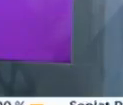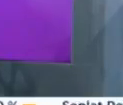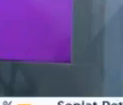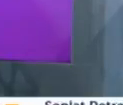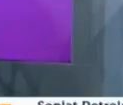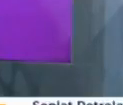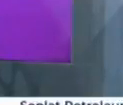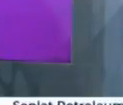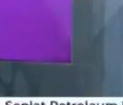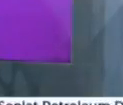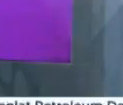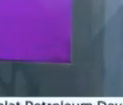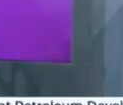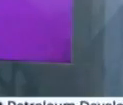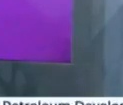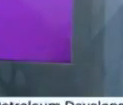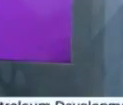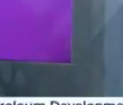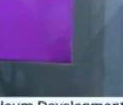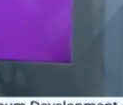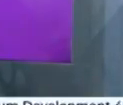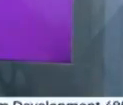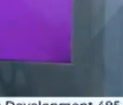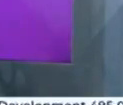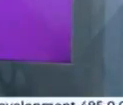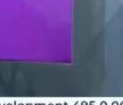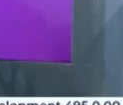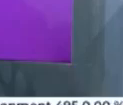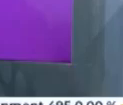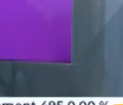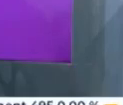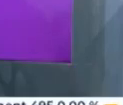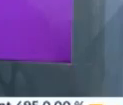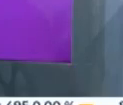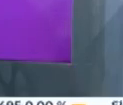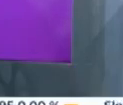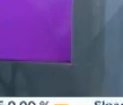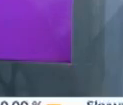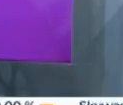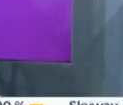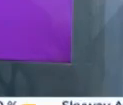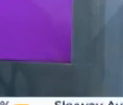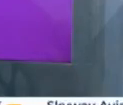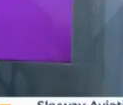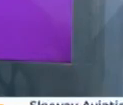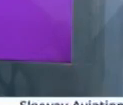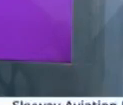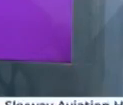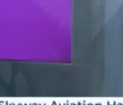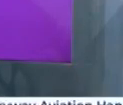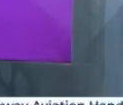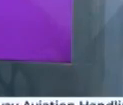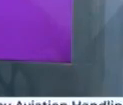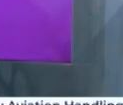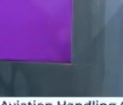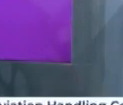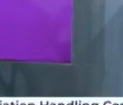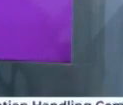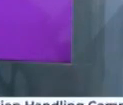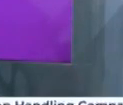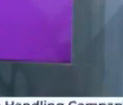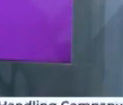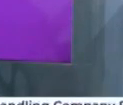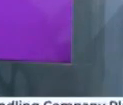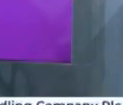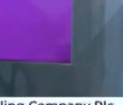still need a lot of guidance. So in as much as we can use technology, but you know, there are a stage where you can't simply put them in an